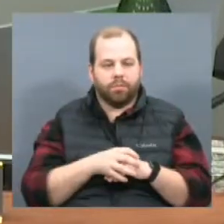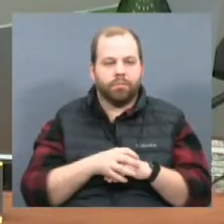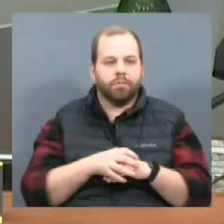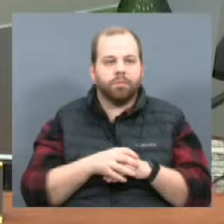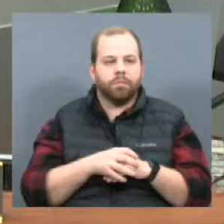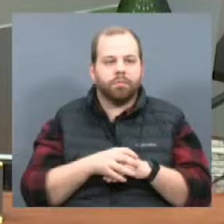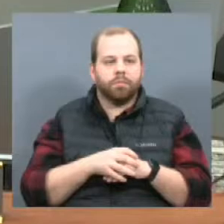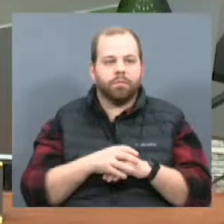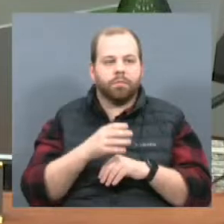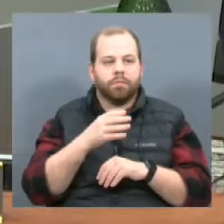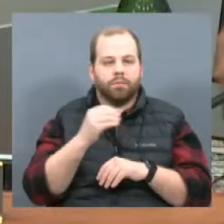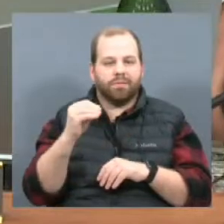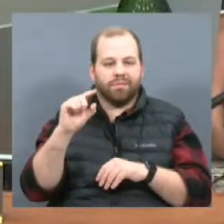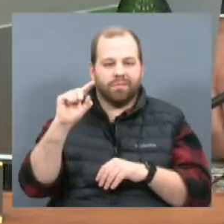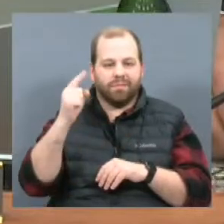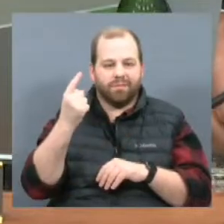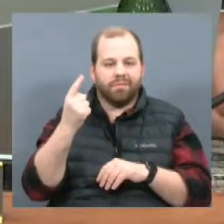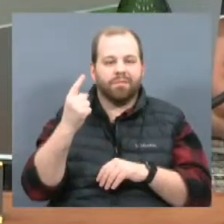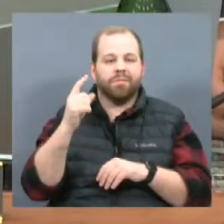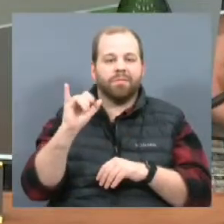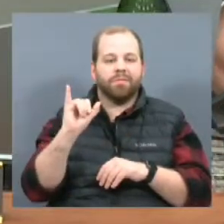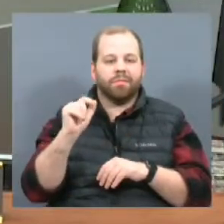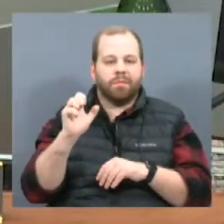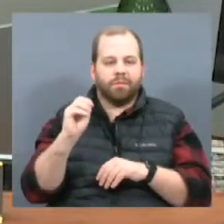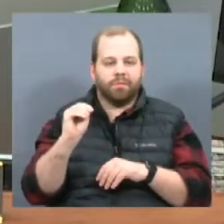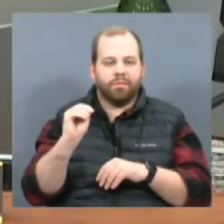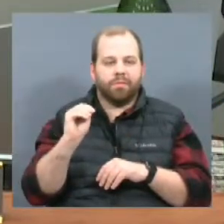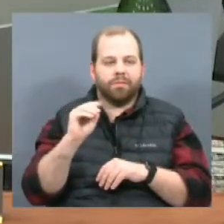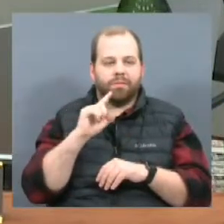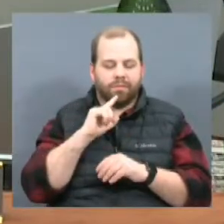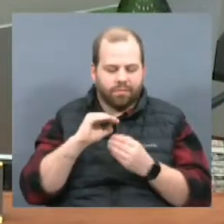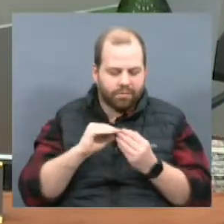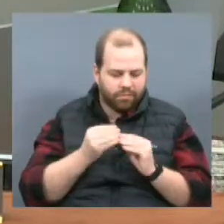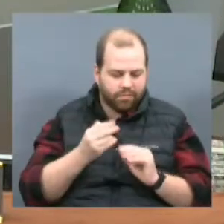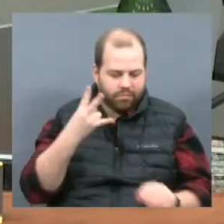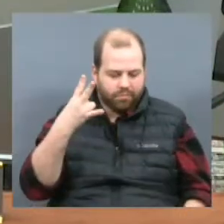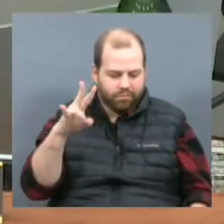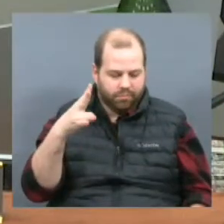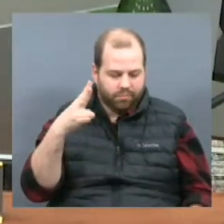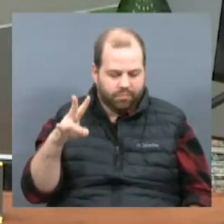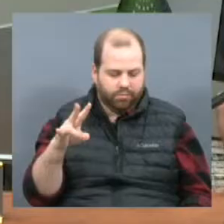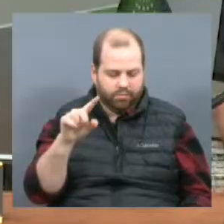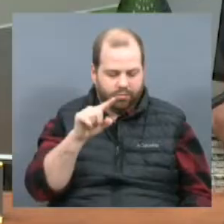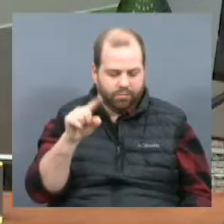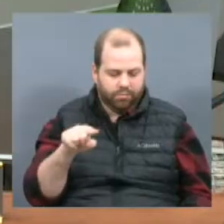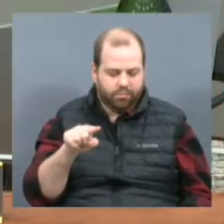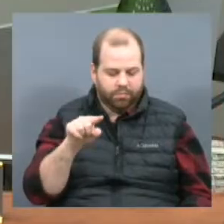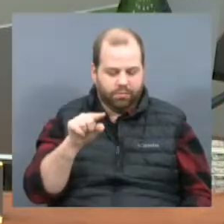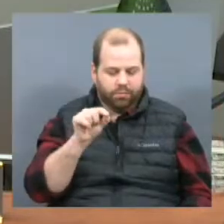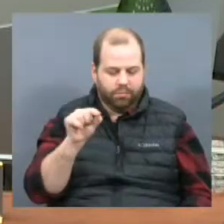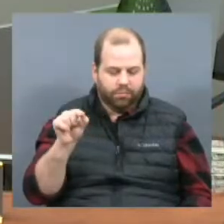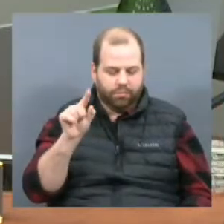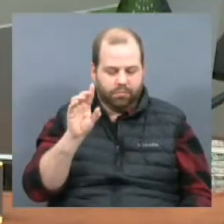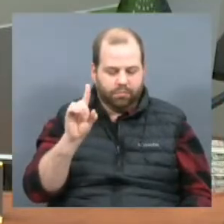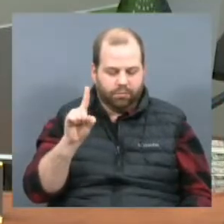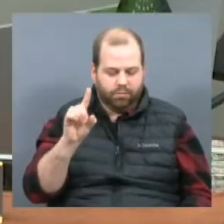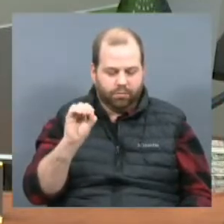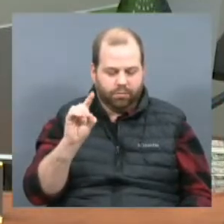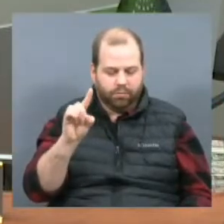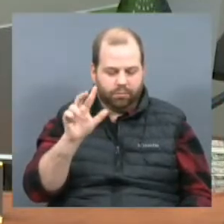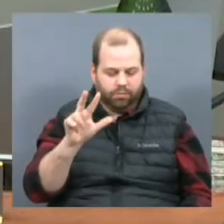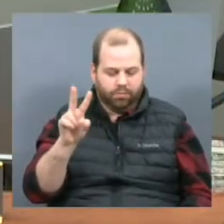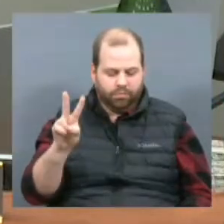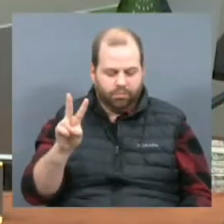And the first item we will have up is item number 17, that's Z-10132,